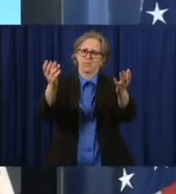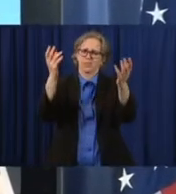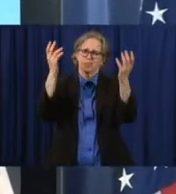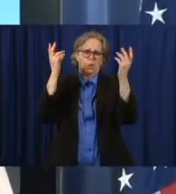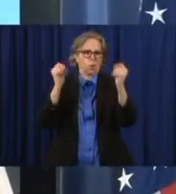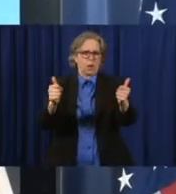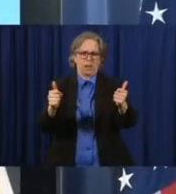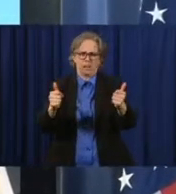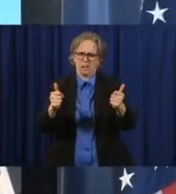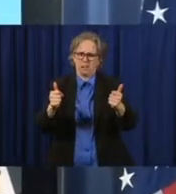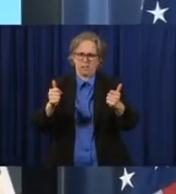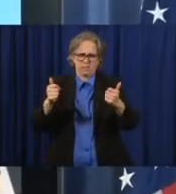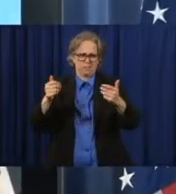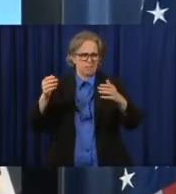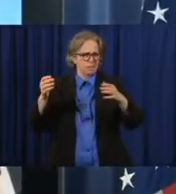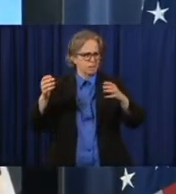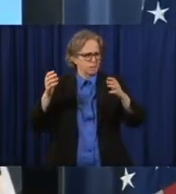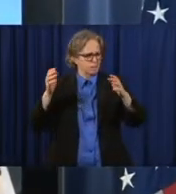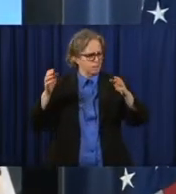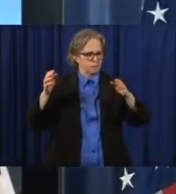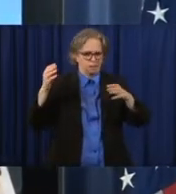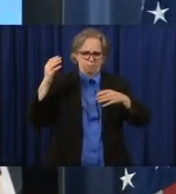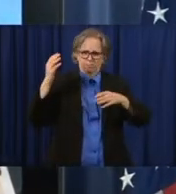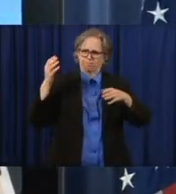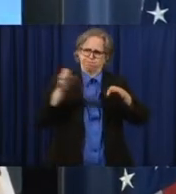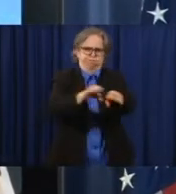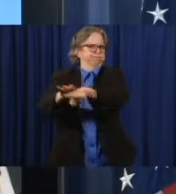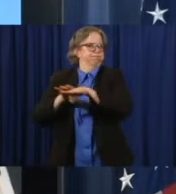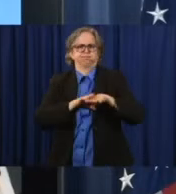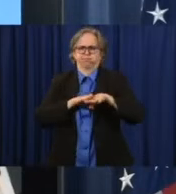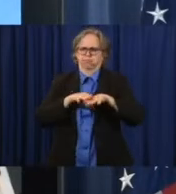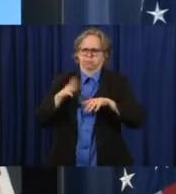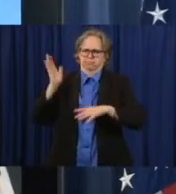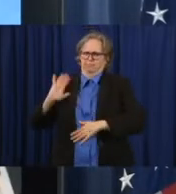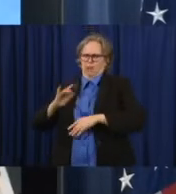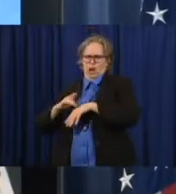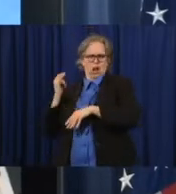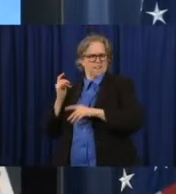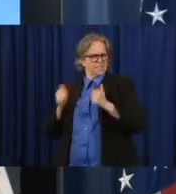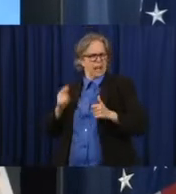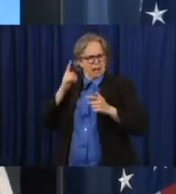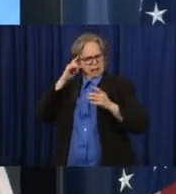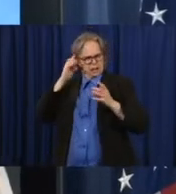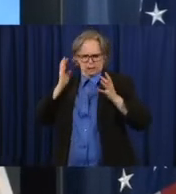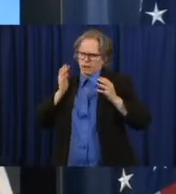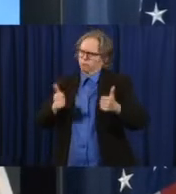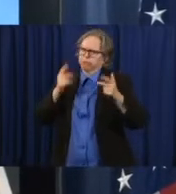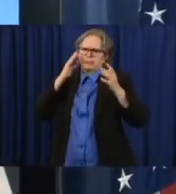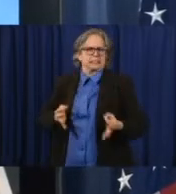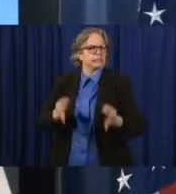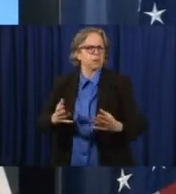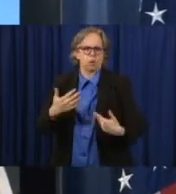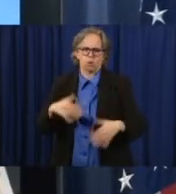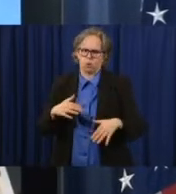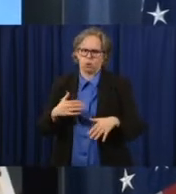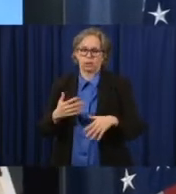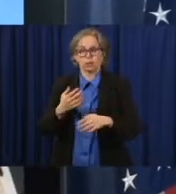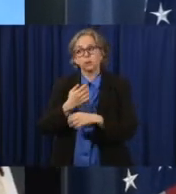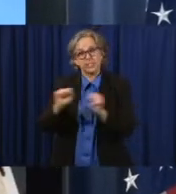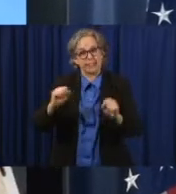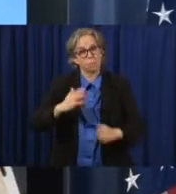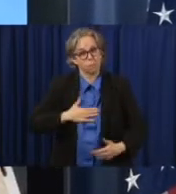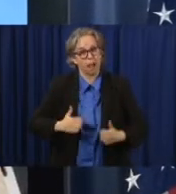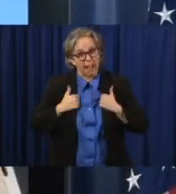feel that because of those actions, it contributed to saving my life. I